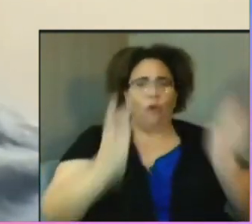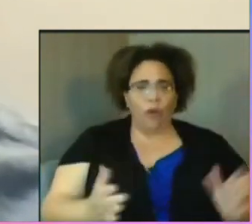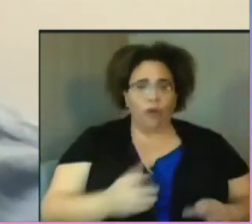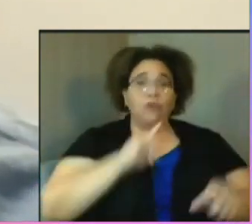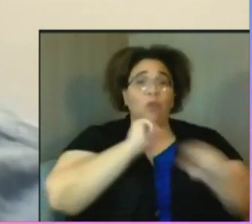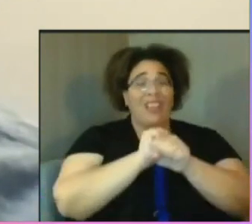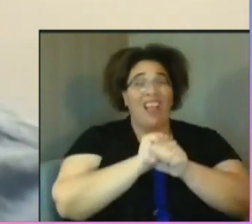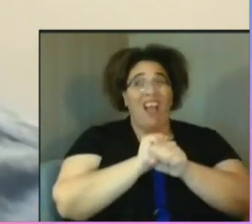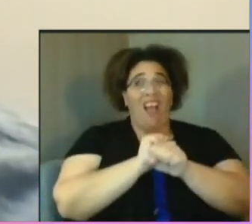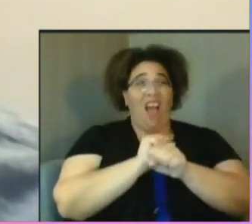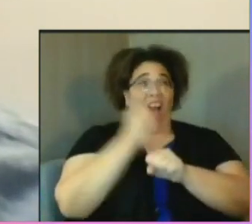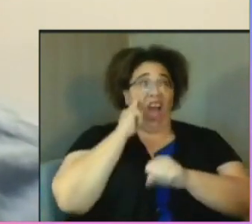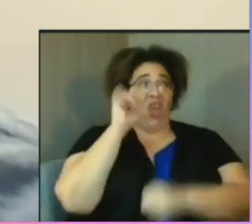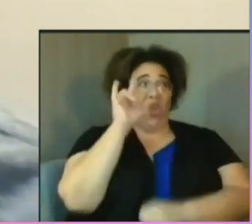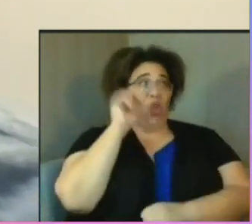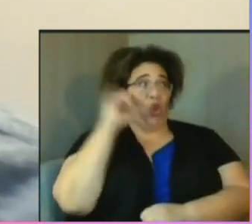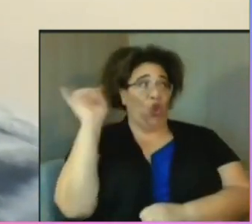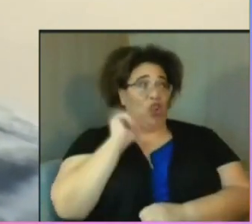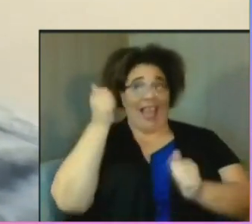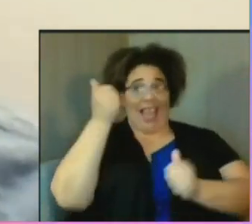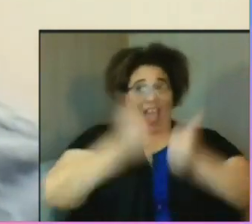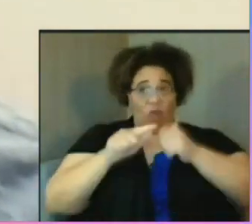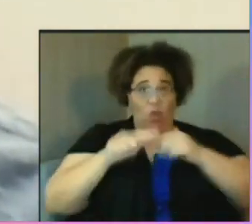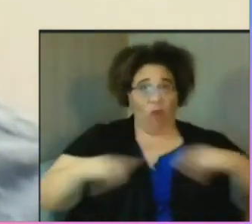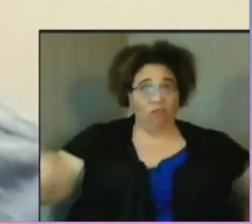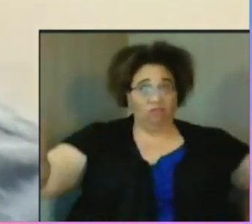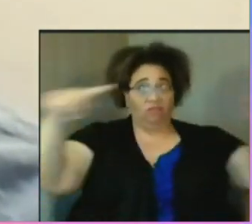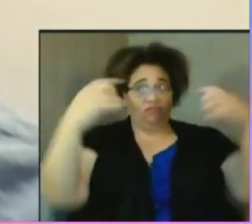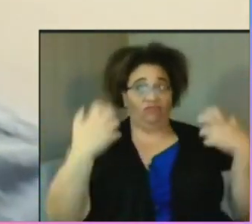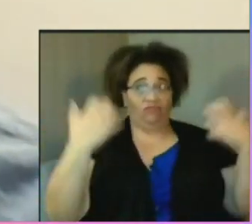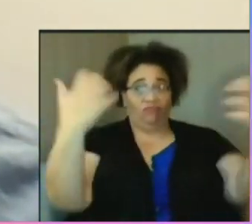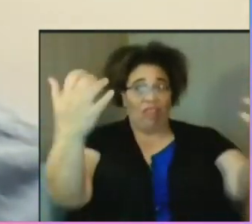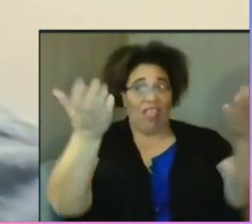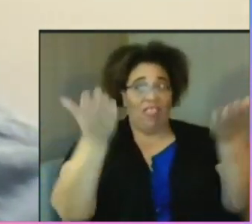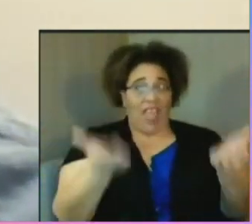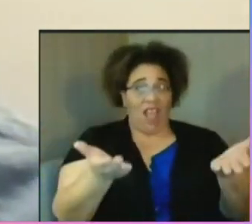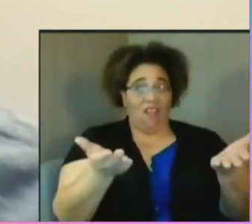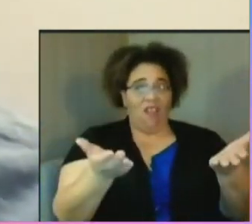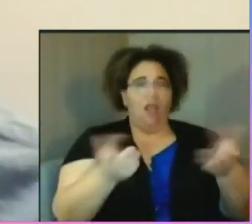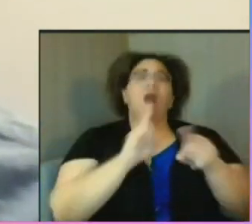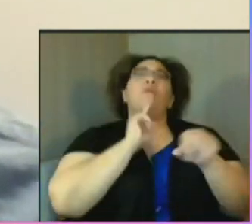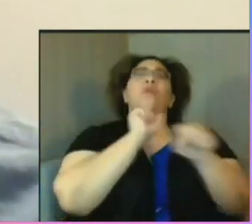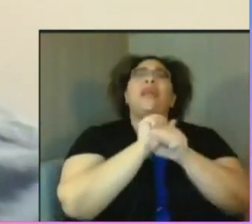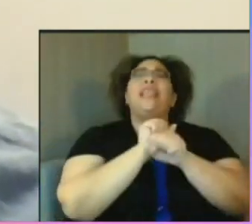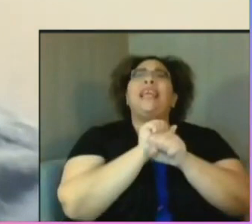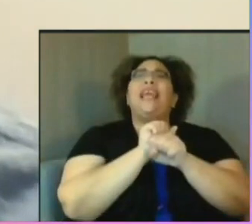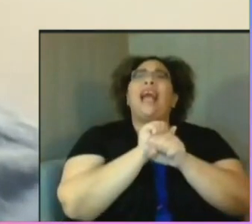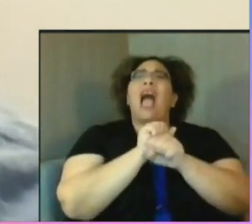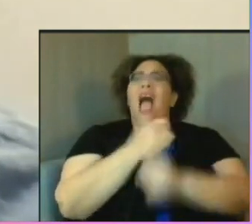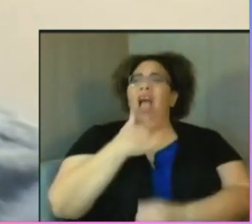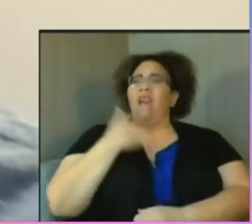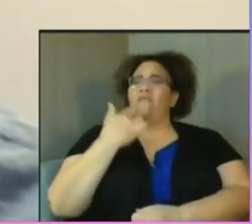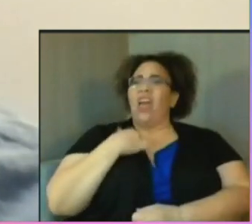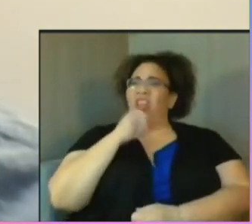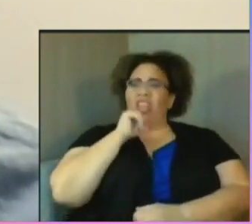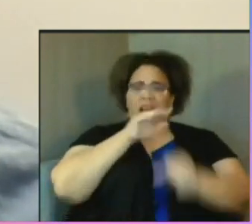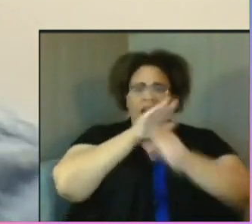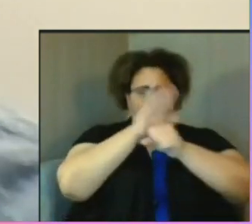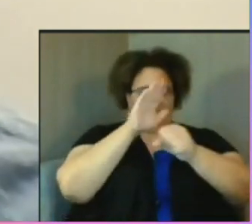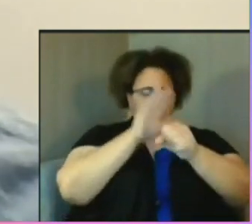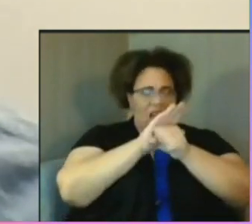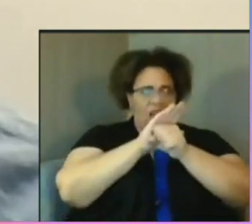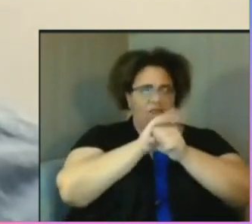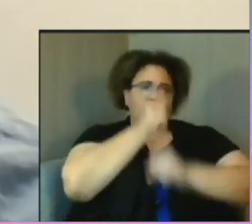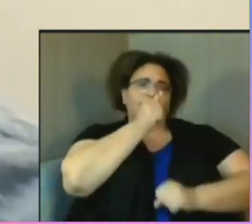like everyone else in the courtroom. And yet I think there was so little sense that I could survive. Like, I didn't believe it as a child.